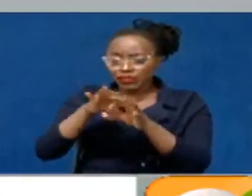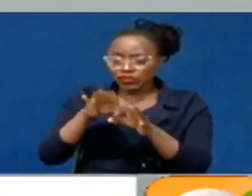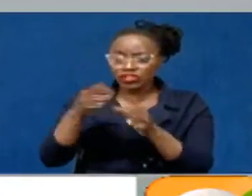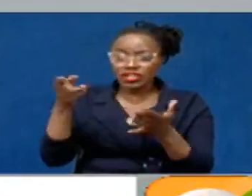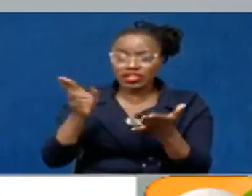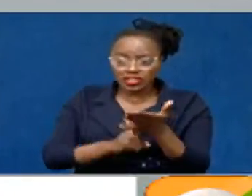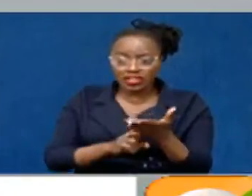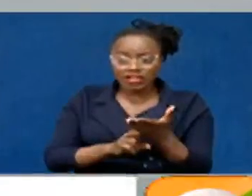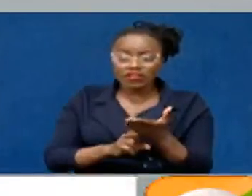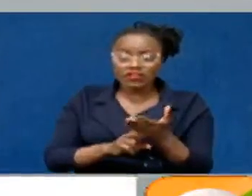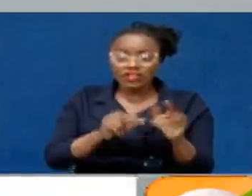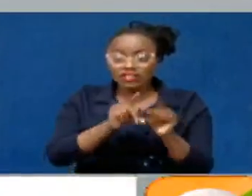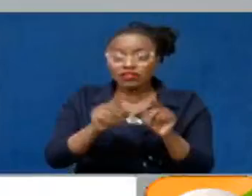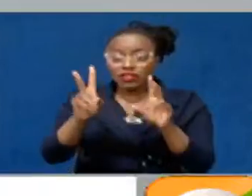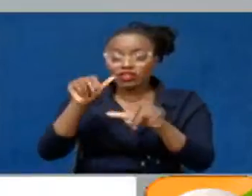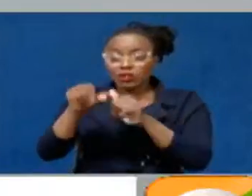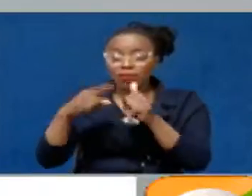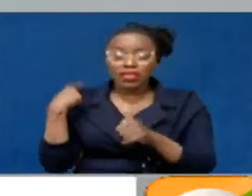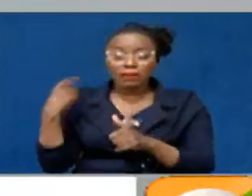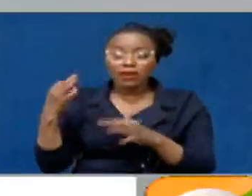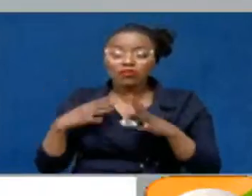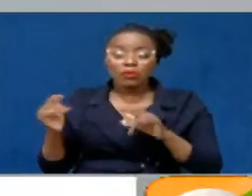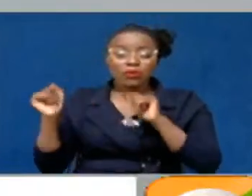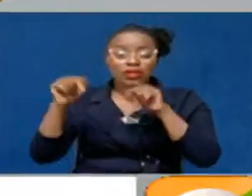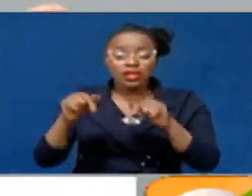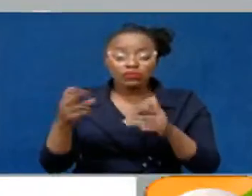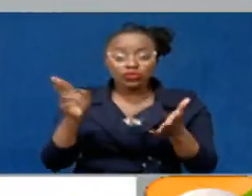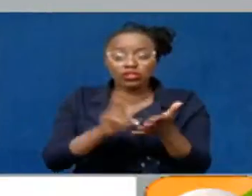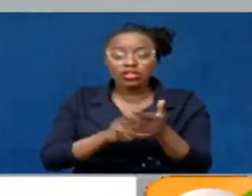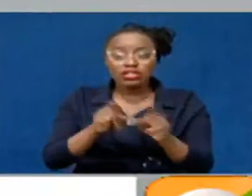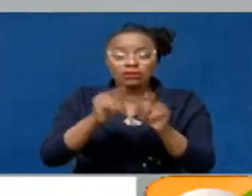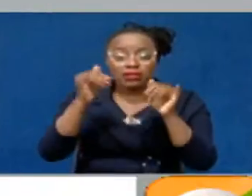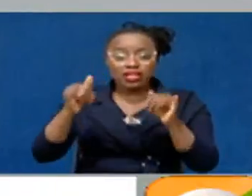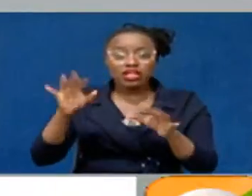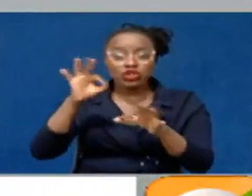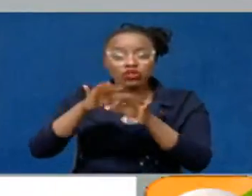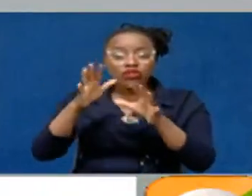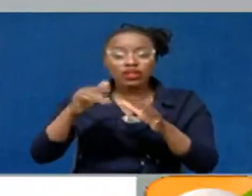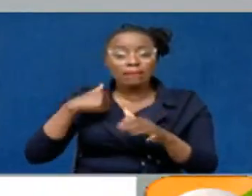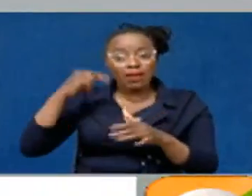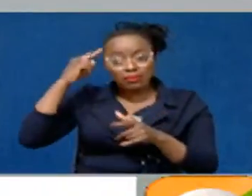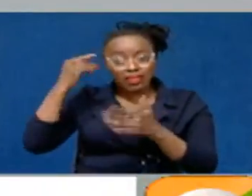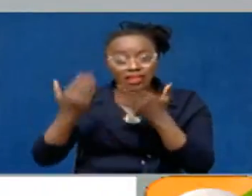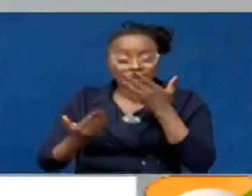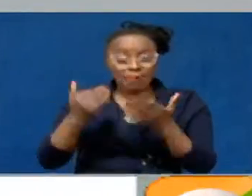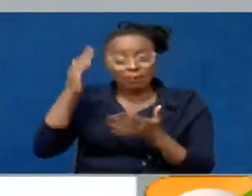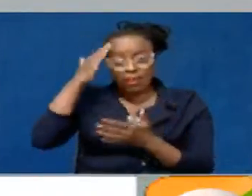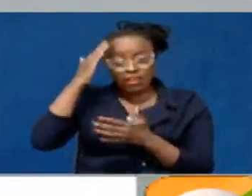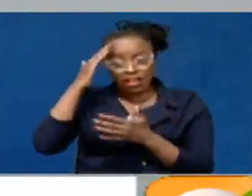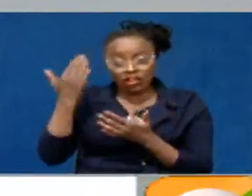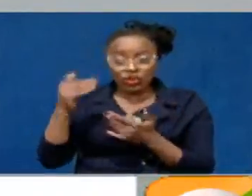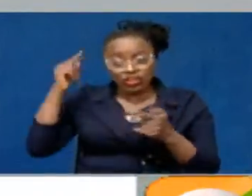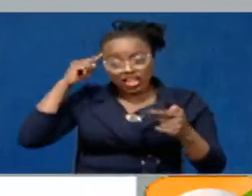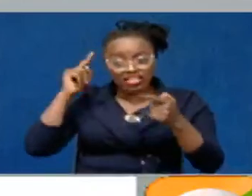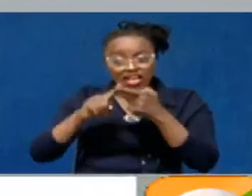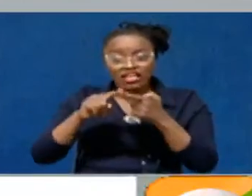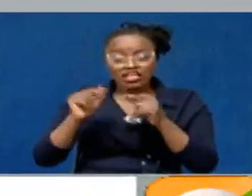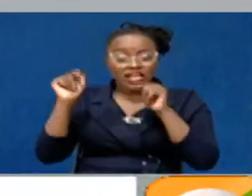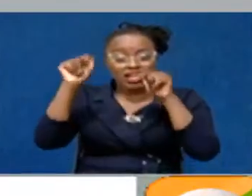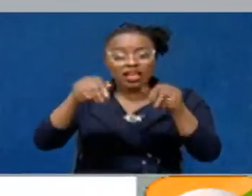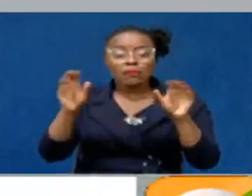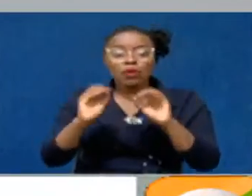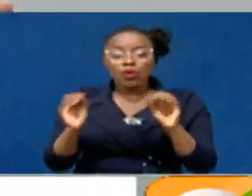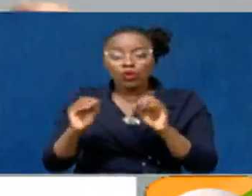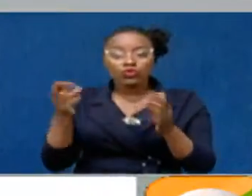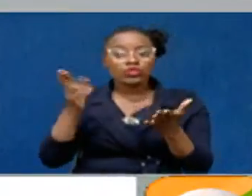registration exercise was in terms of the numbers of people who came up to register as new voters. And I'm thinking maybe the youth who were targeted did not come up